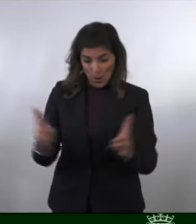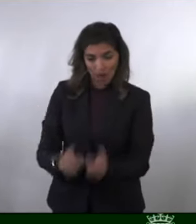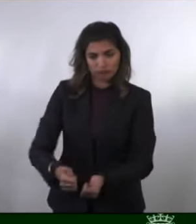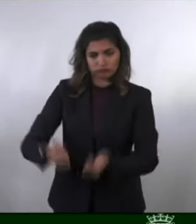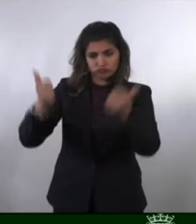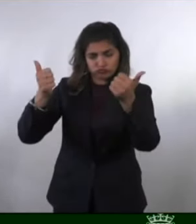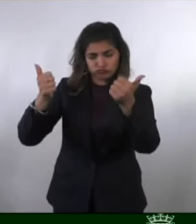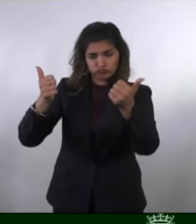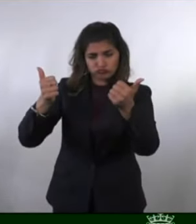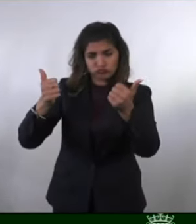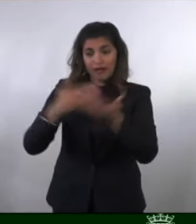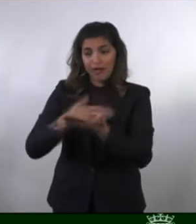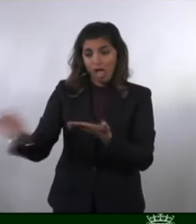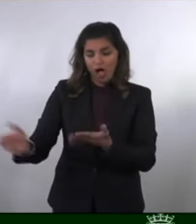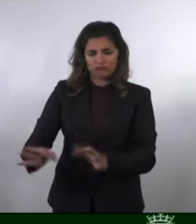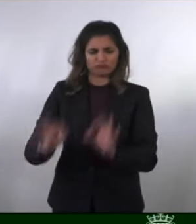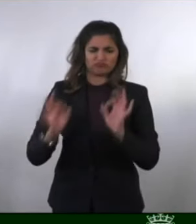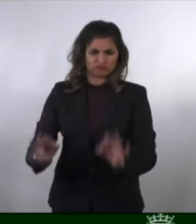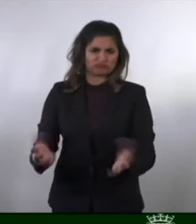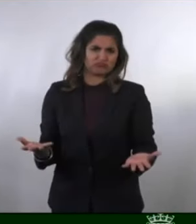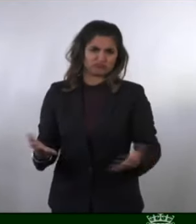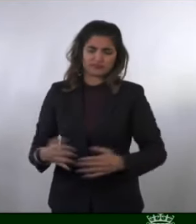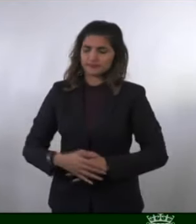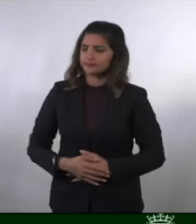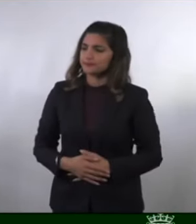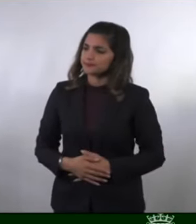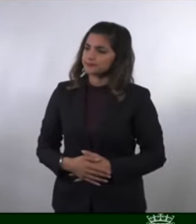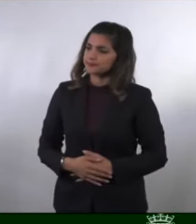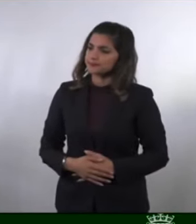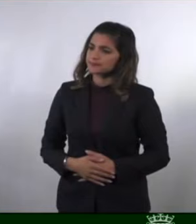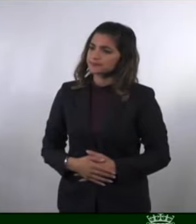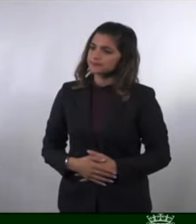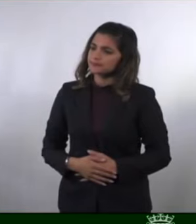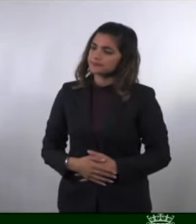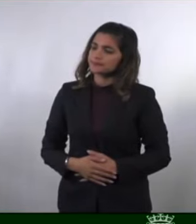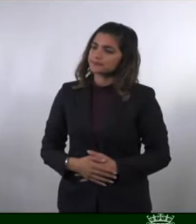you face. Now we go to Vicky Foxcroft.